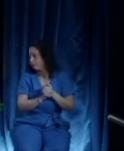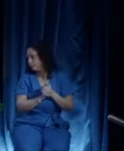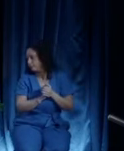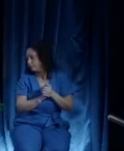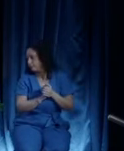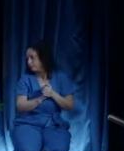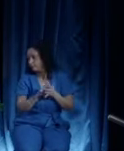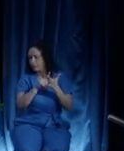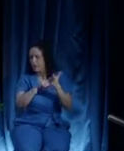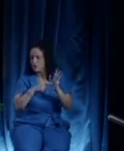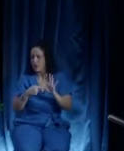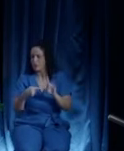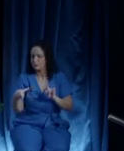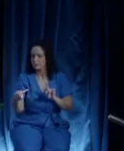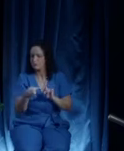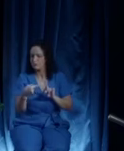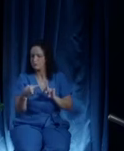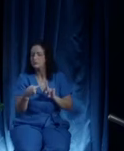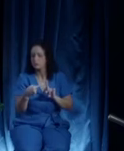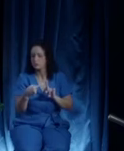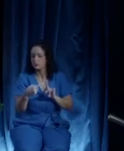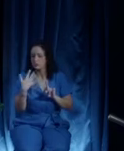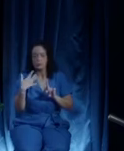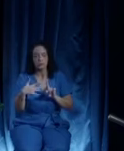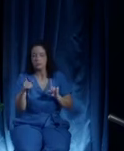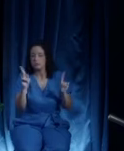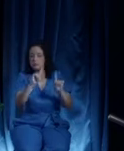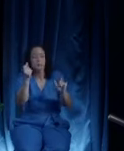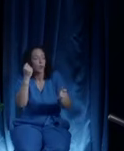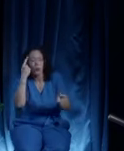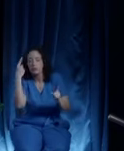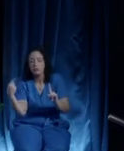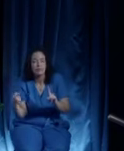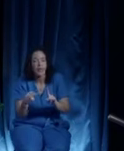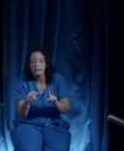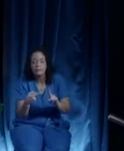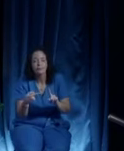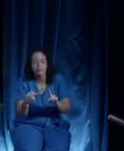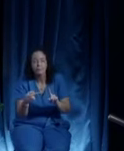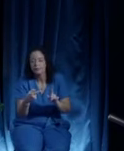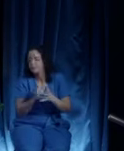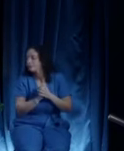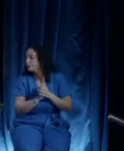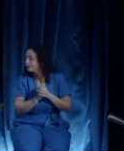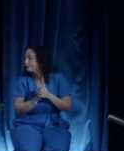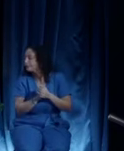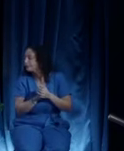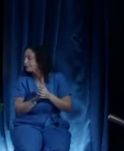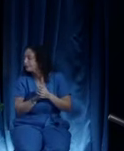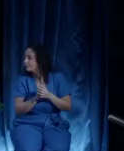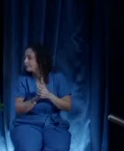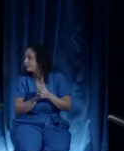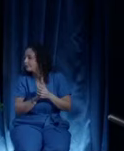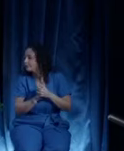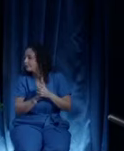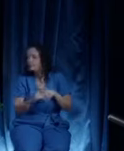James is so... He's such a misunderstood figure. And partly